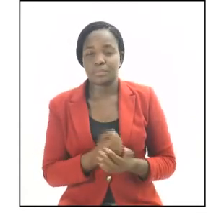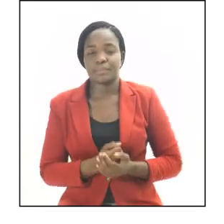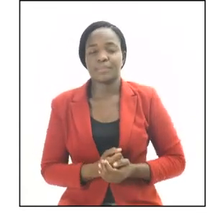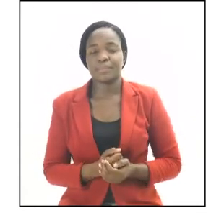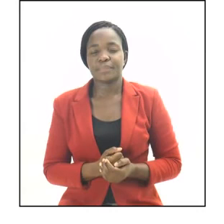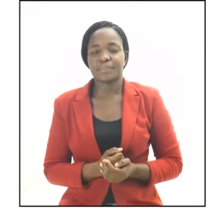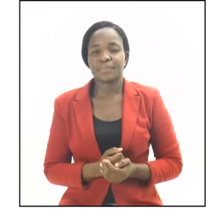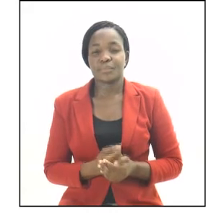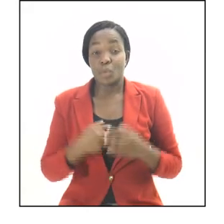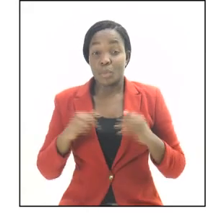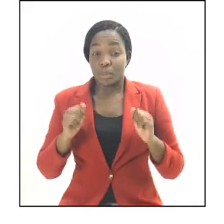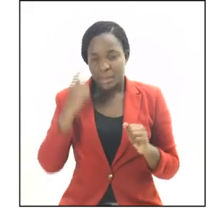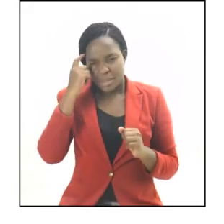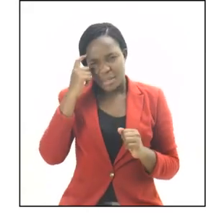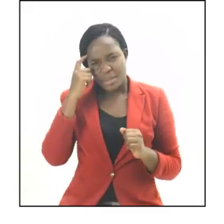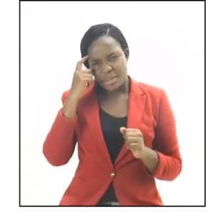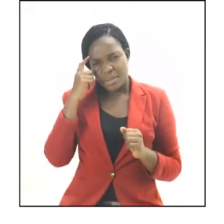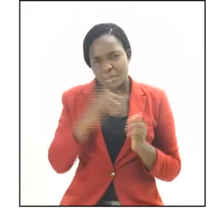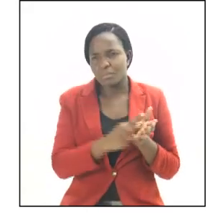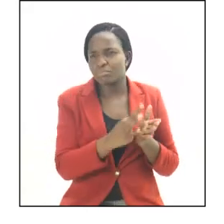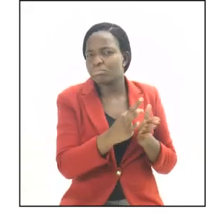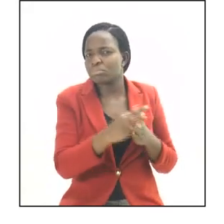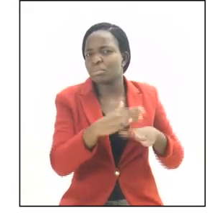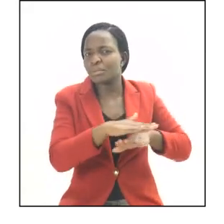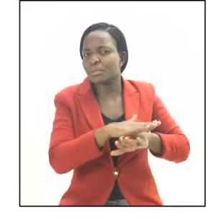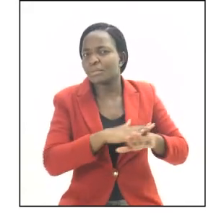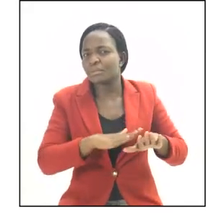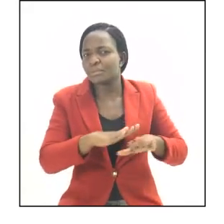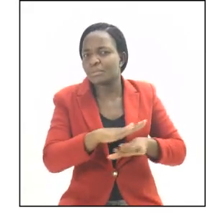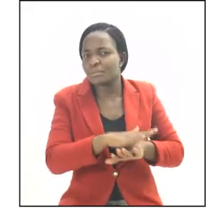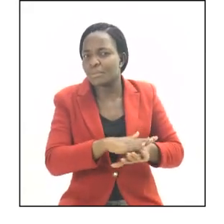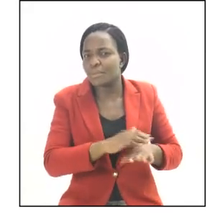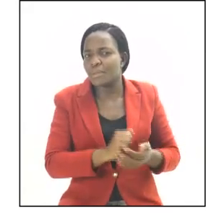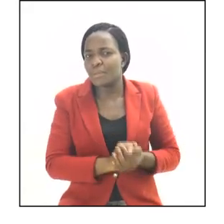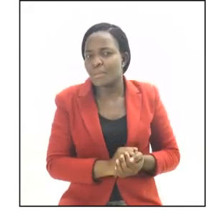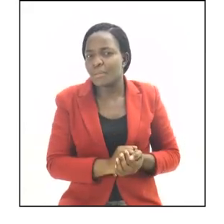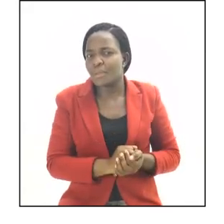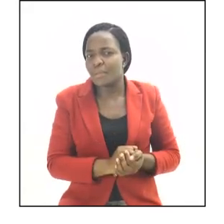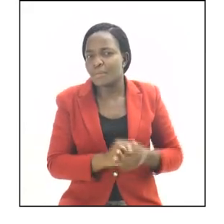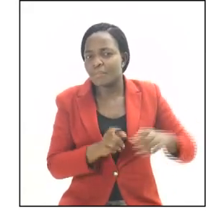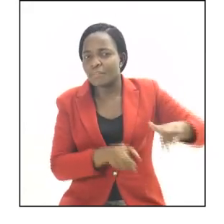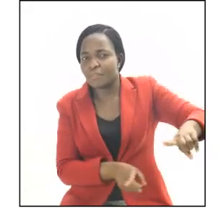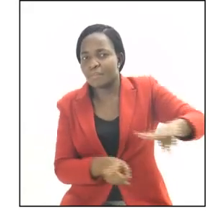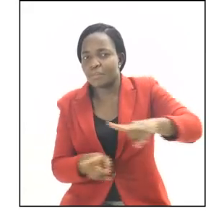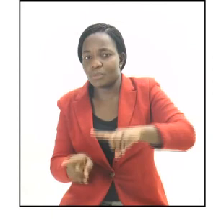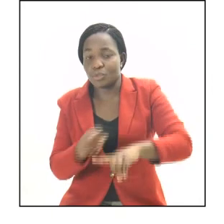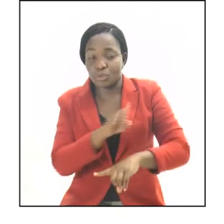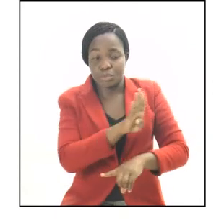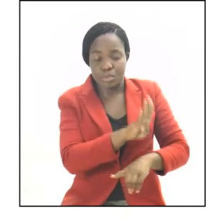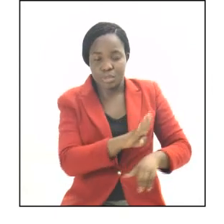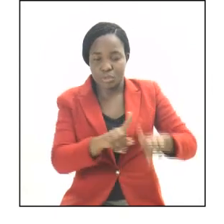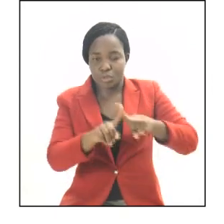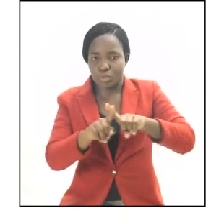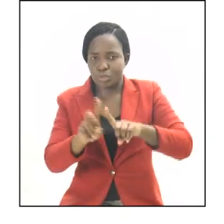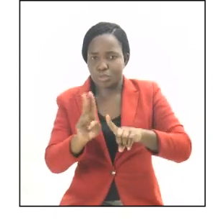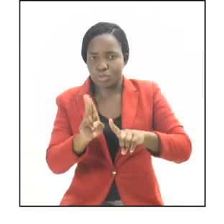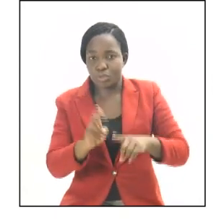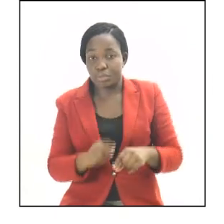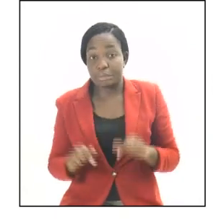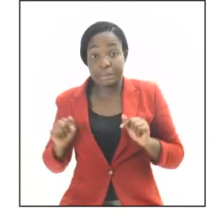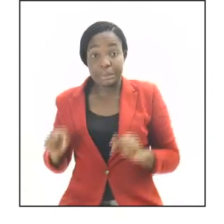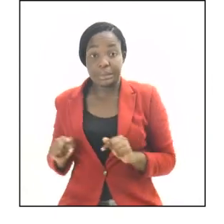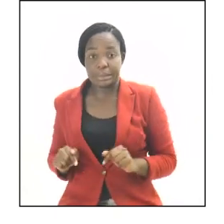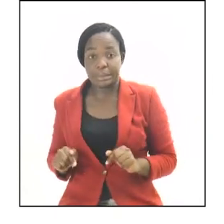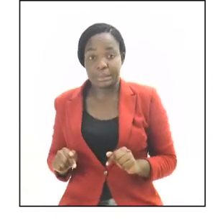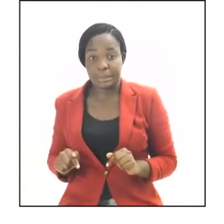Let's think. The formula for the area of a parallelogram is base times height.